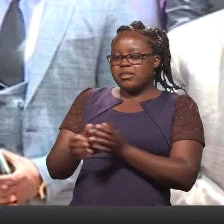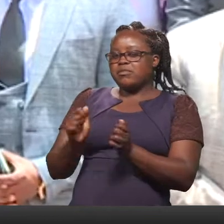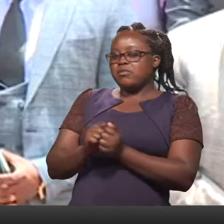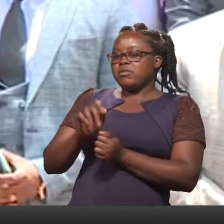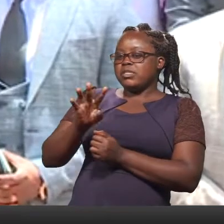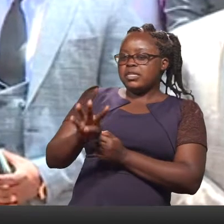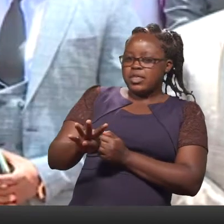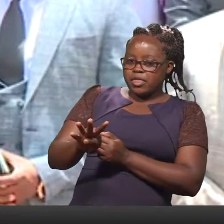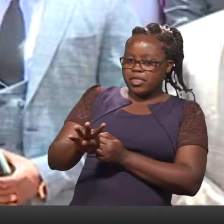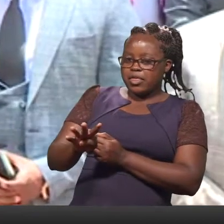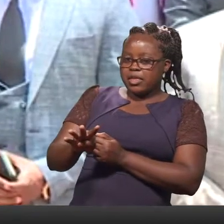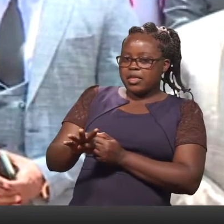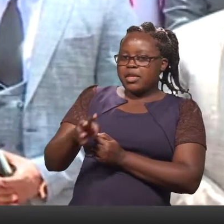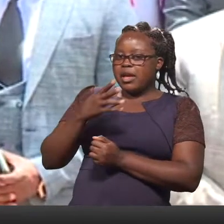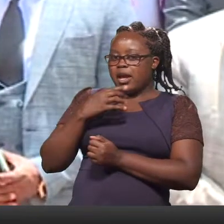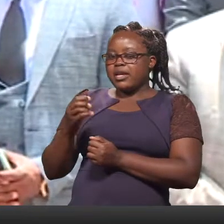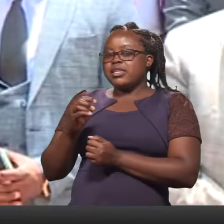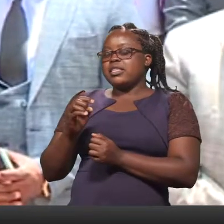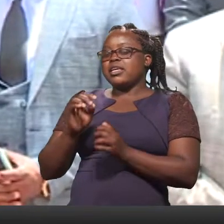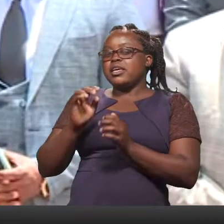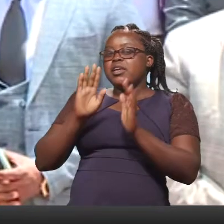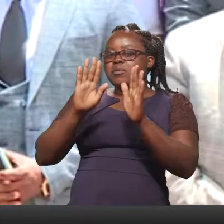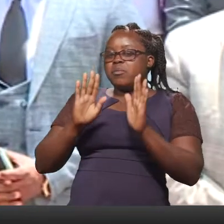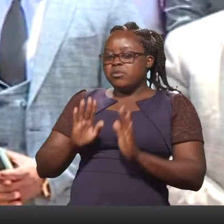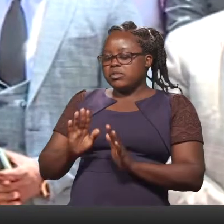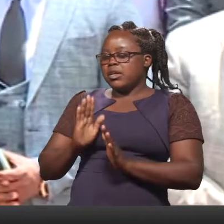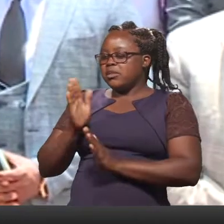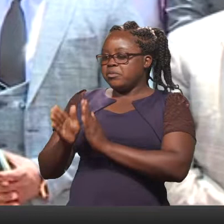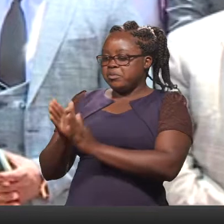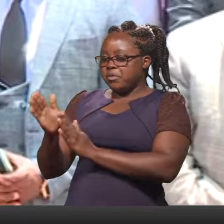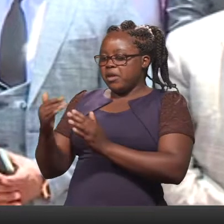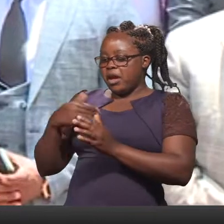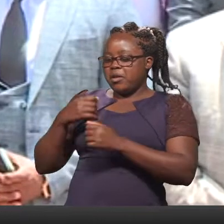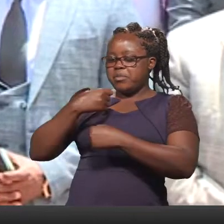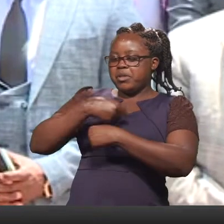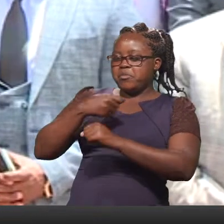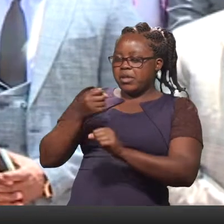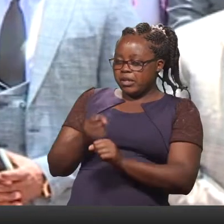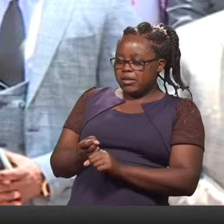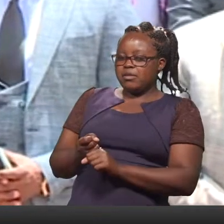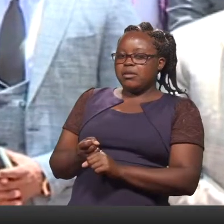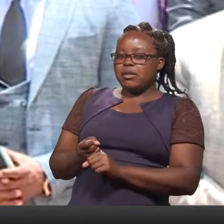14th. And the necessary arrangements are being made.